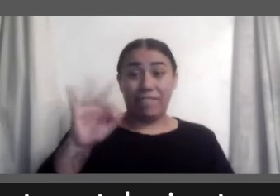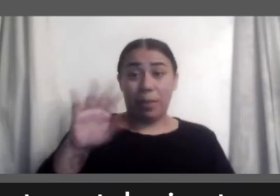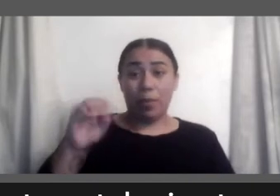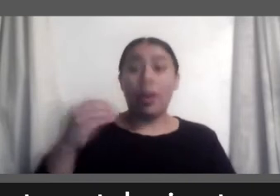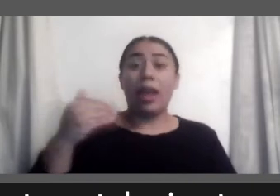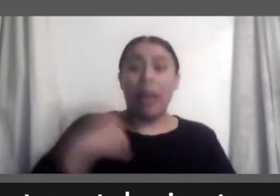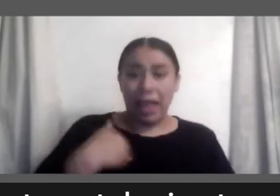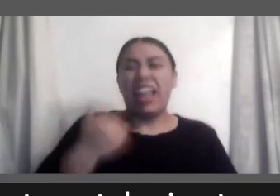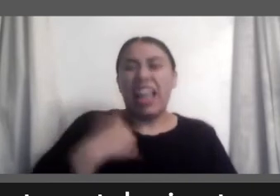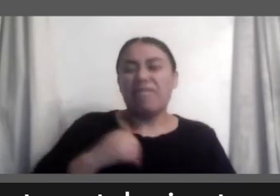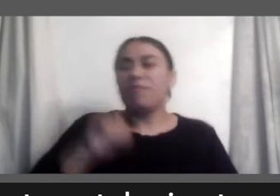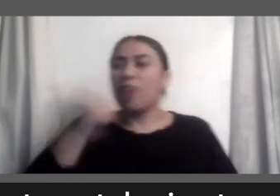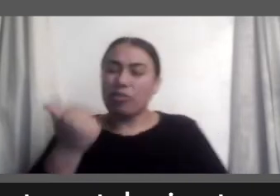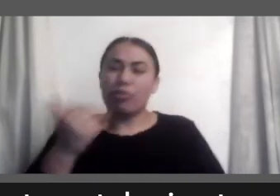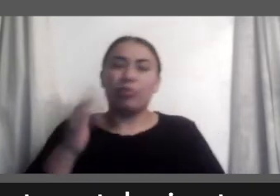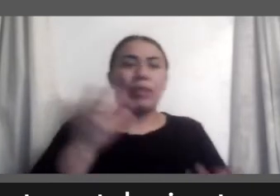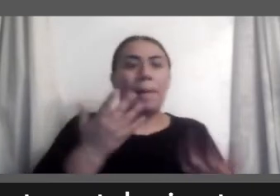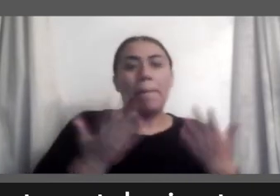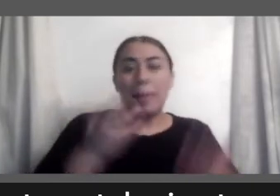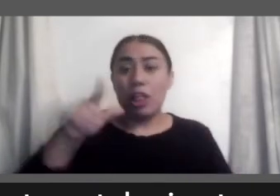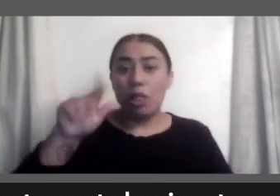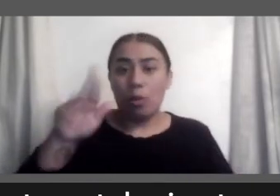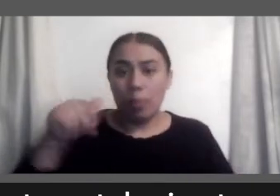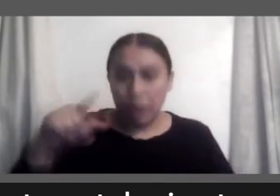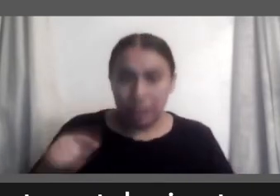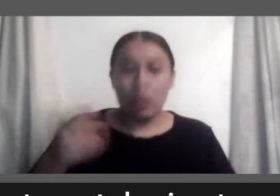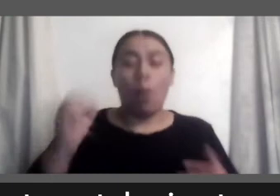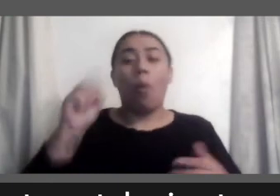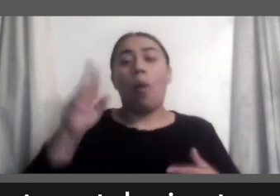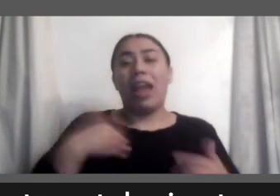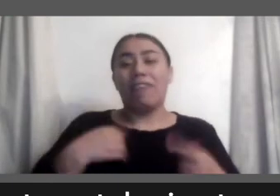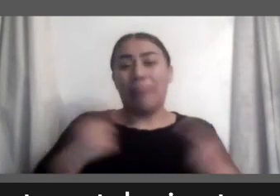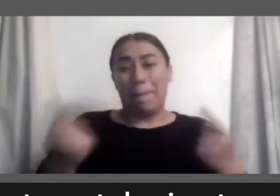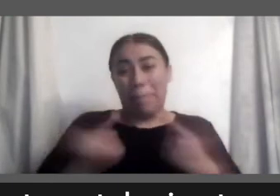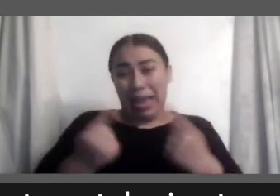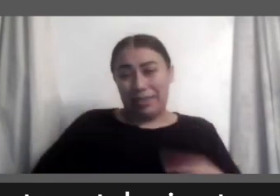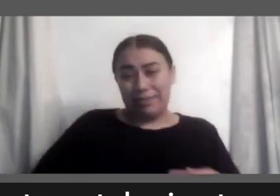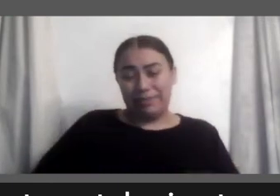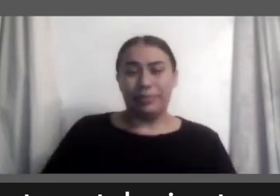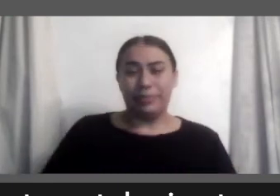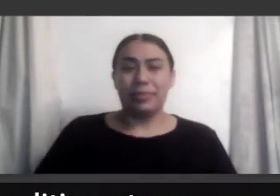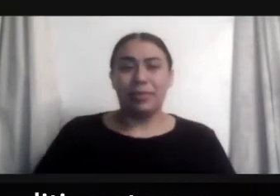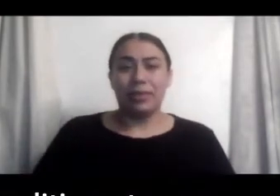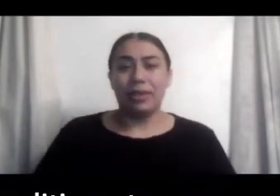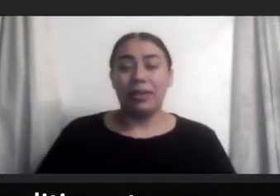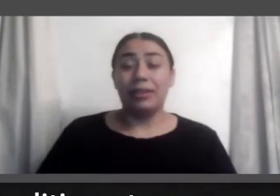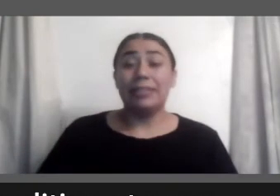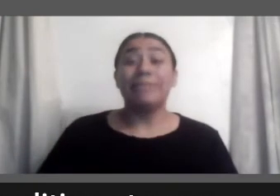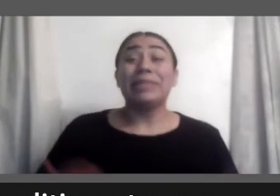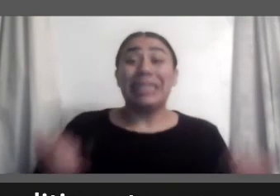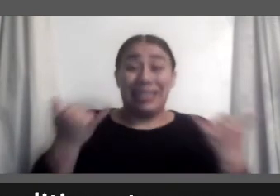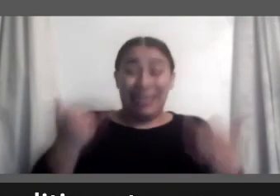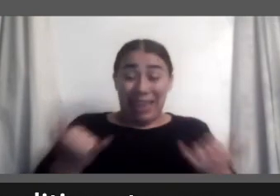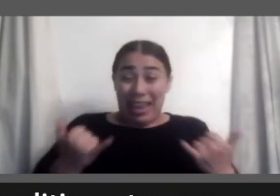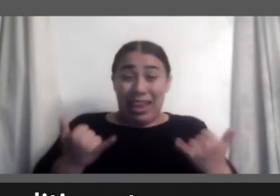often share the same symptomatology and typically respond quite well and positively to medical cannabis. There